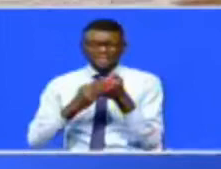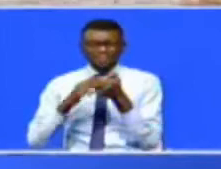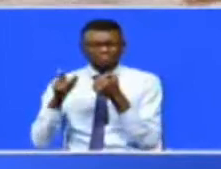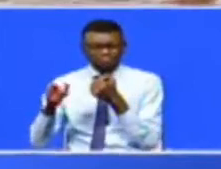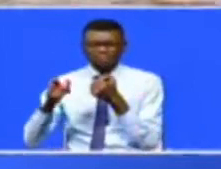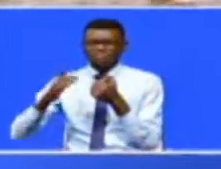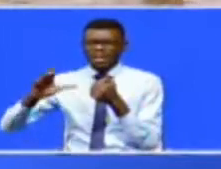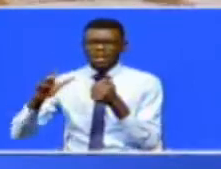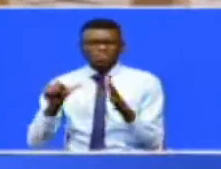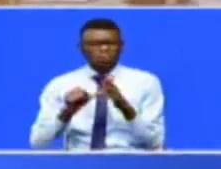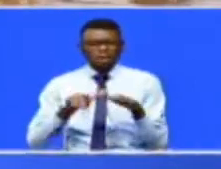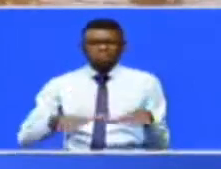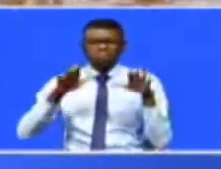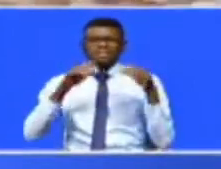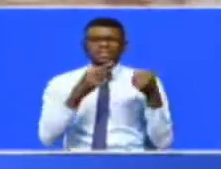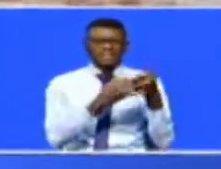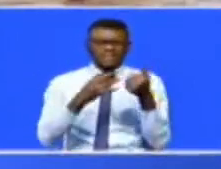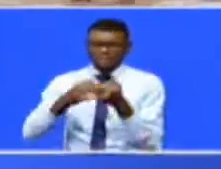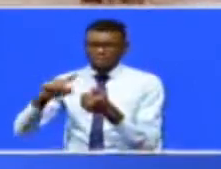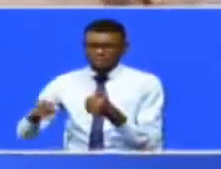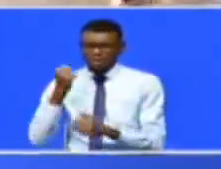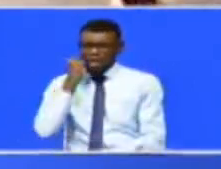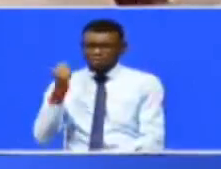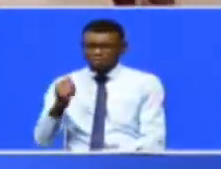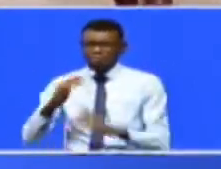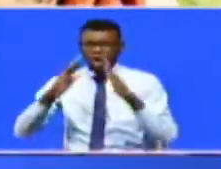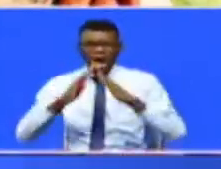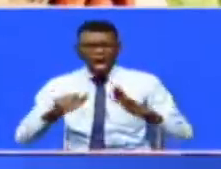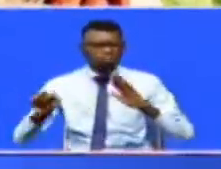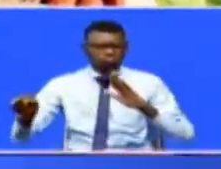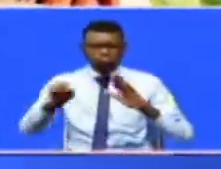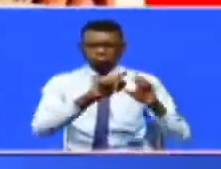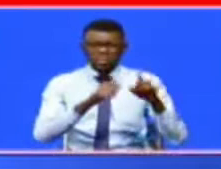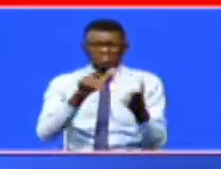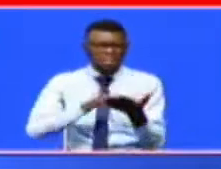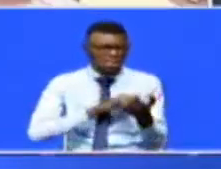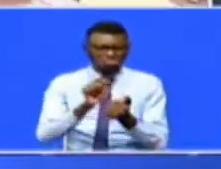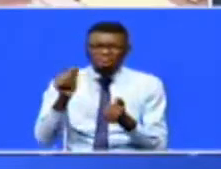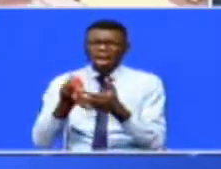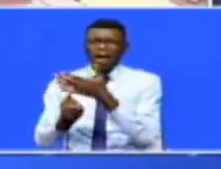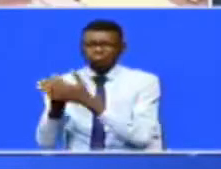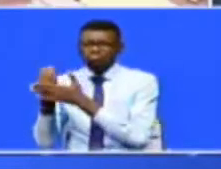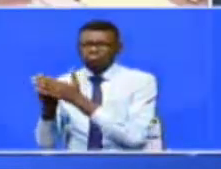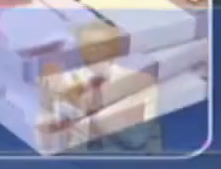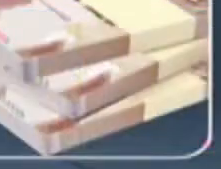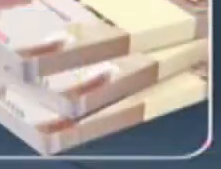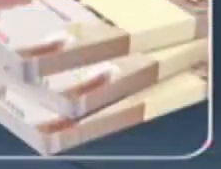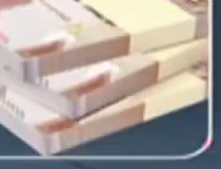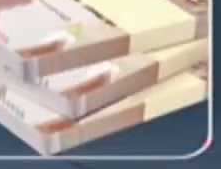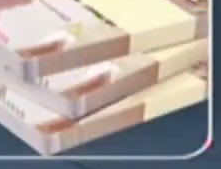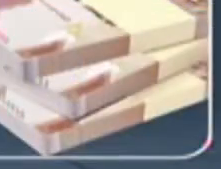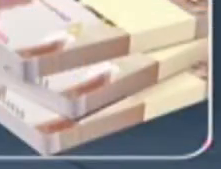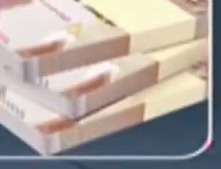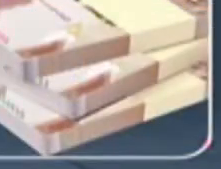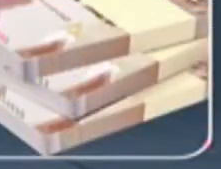affected 88,500 households and damaged crops. Consequently, the country is expected to lose an